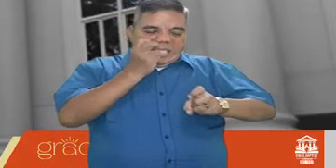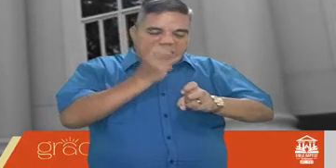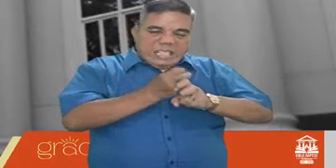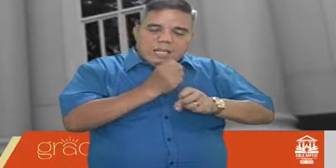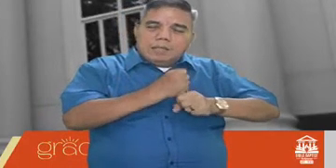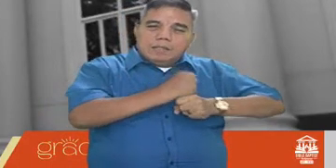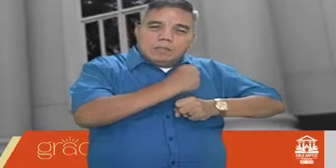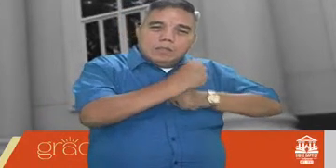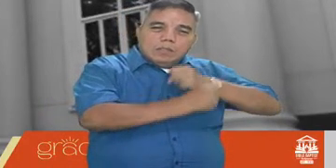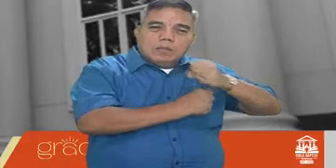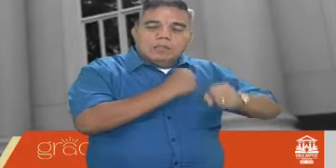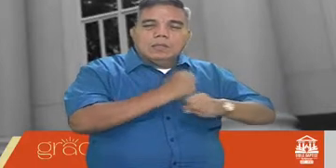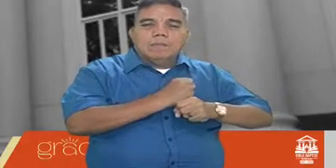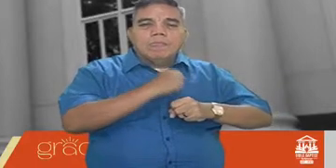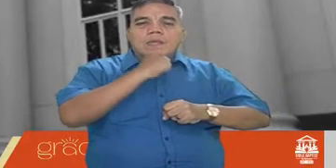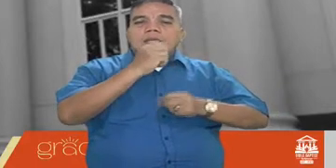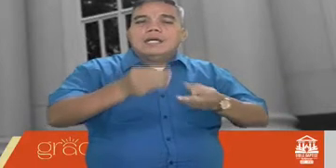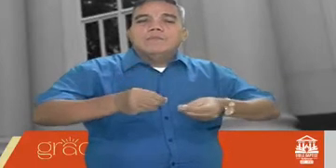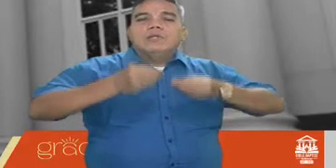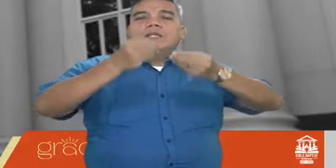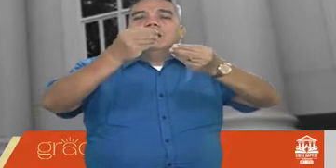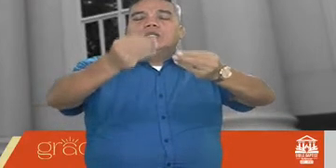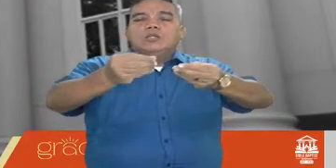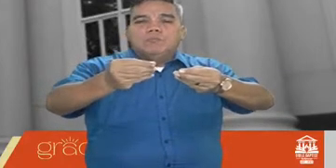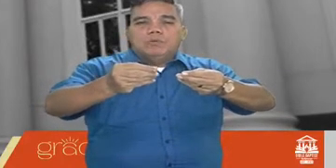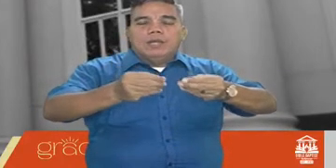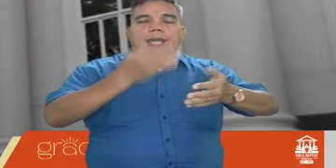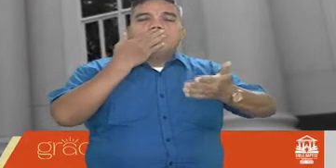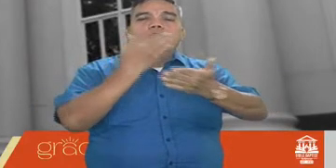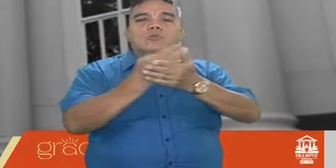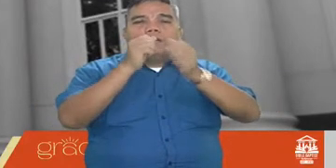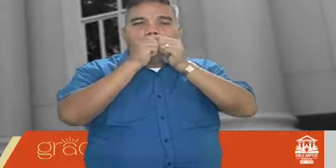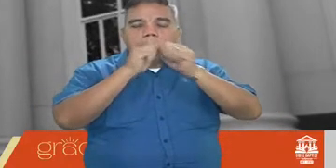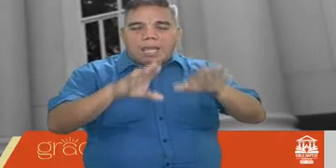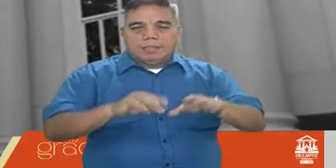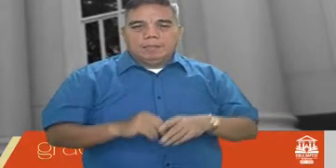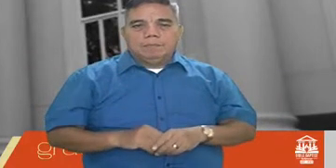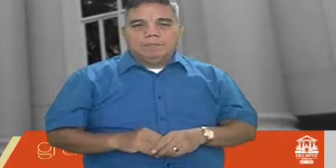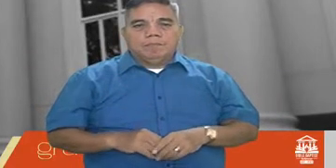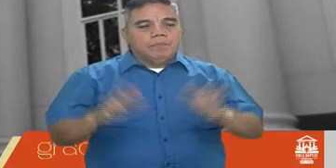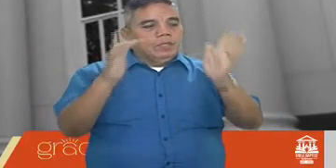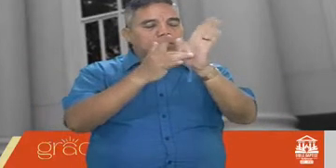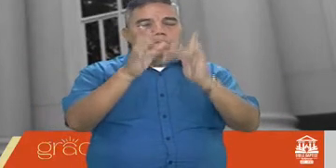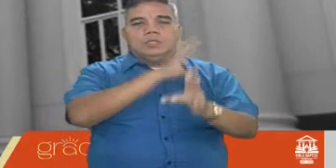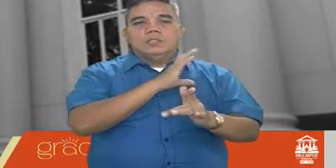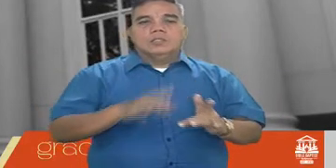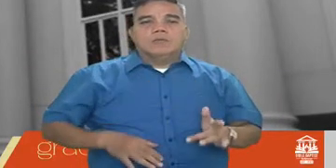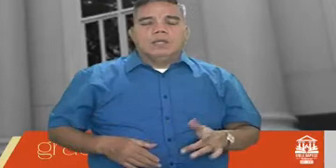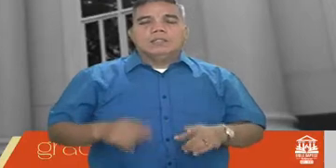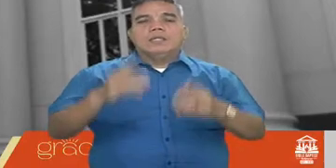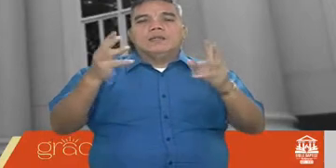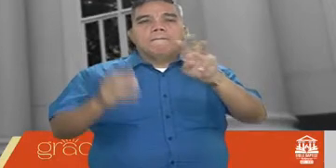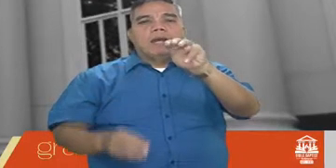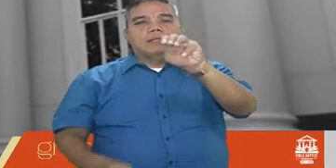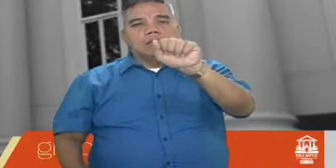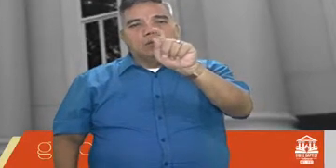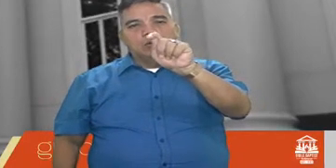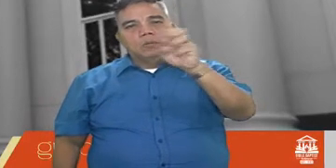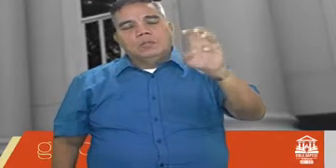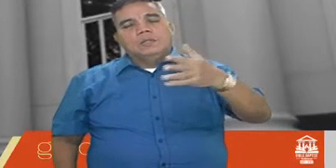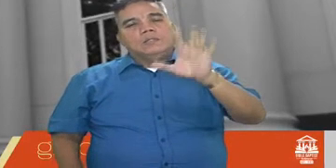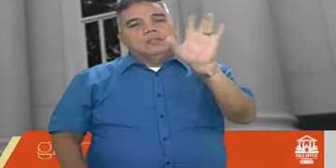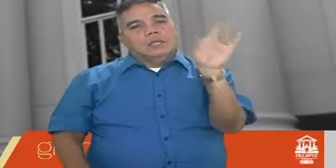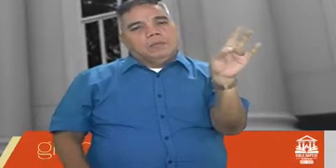no? Dili gyud na siya mo yield og fruits of grace. So Jesus Christ says in Matthew 7 verse